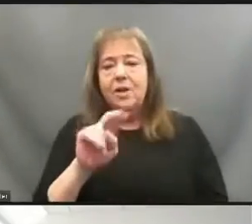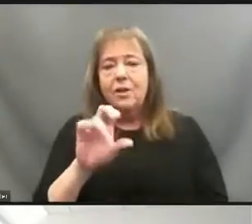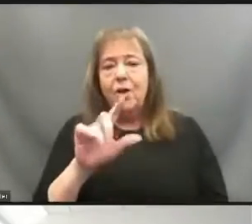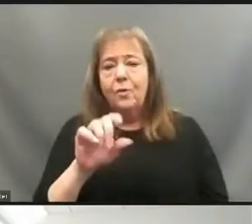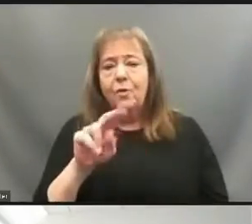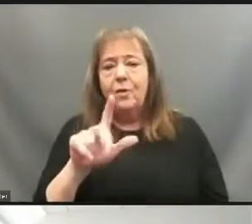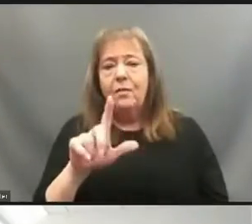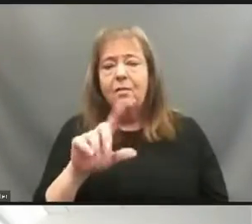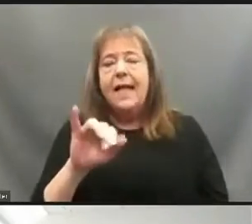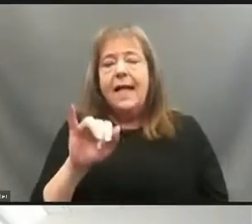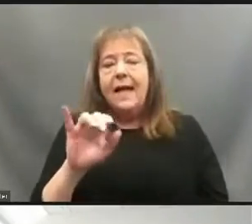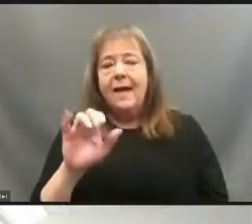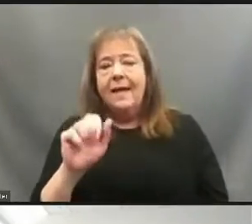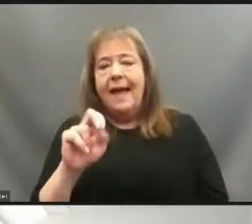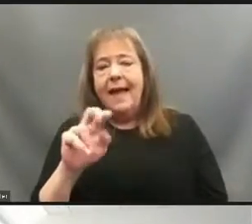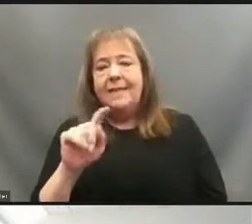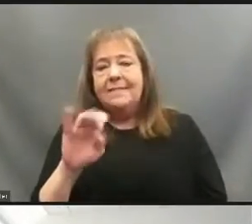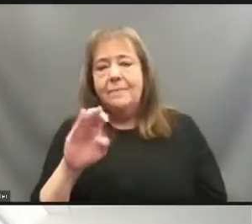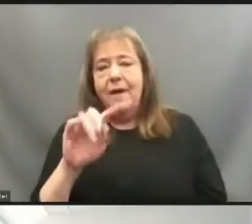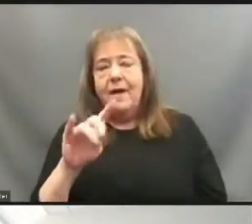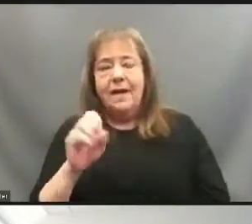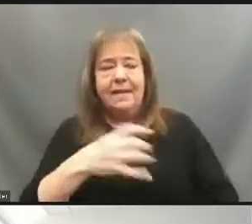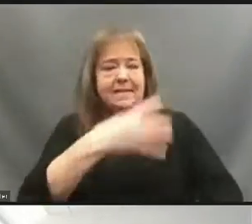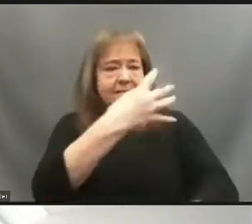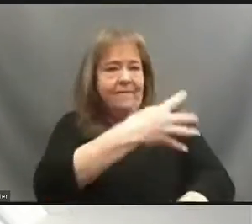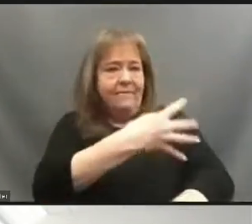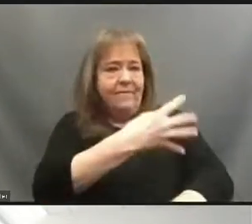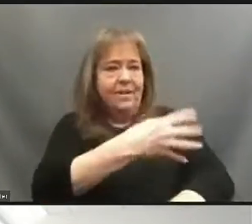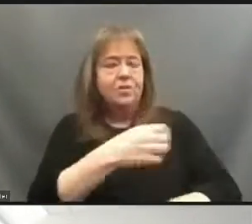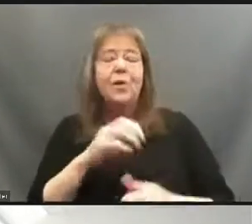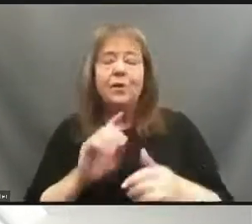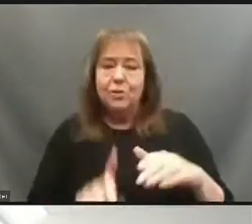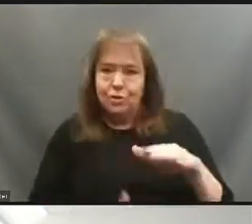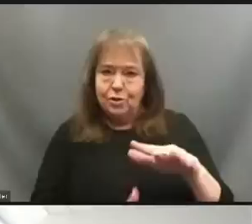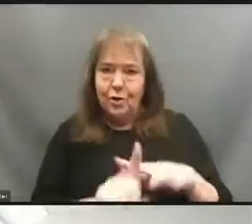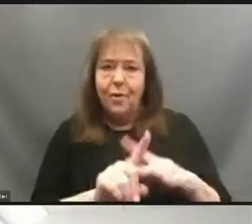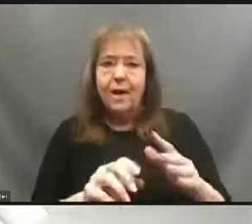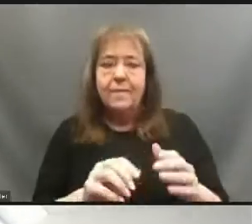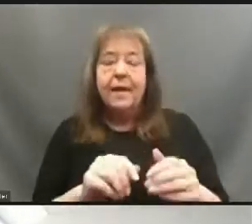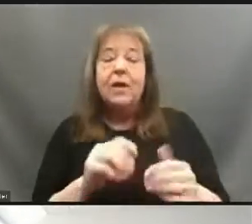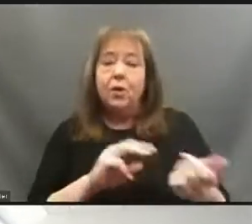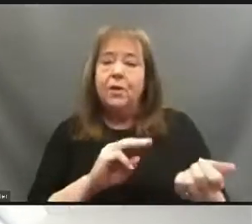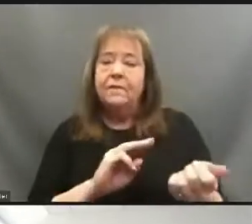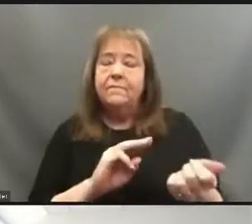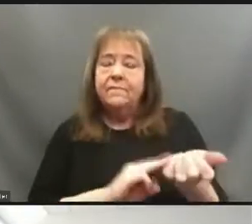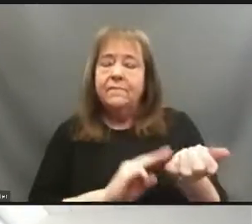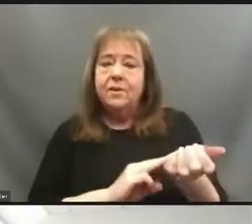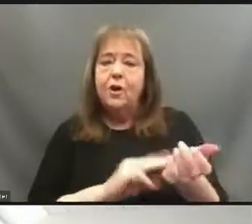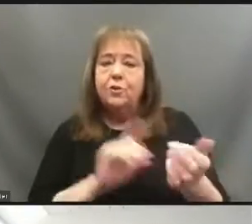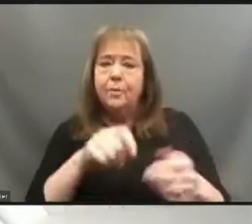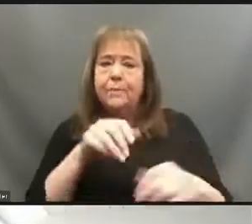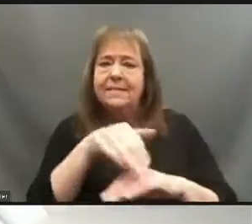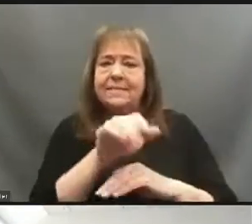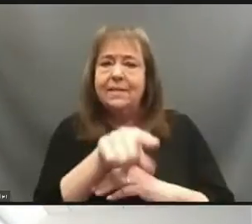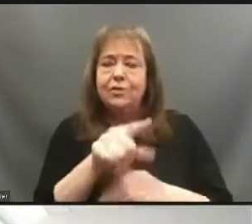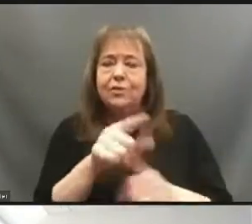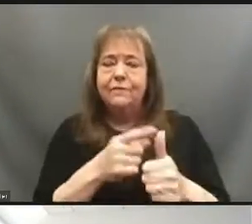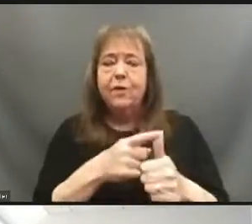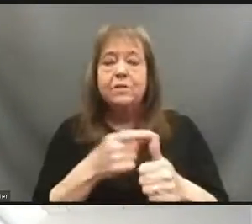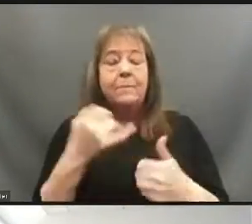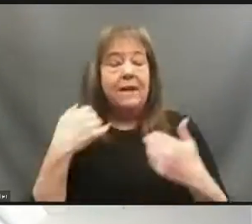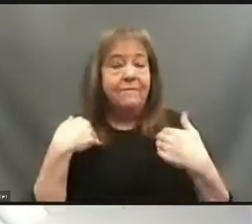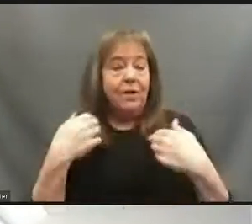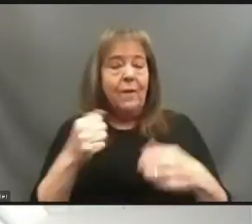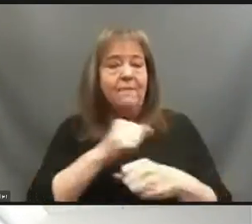come to our urgent care center with a physician order to get monoclonal antibodies if you are known to be infected, close to